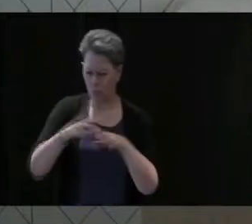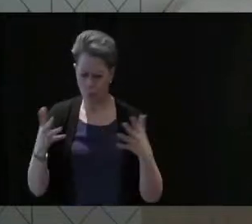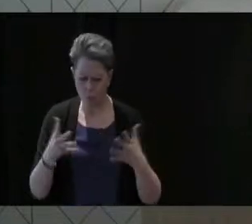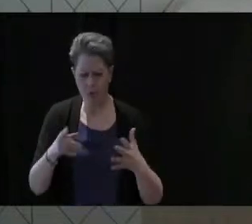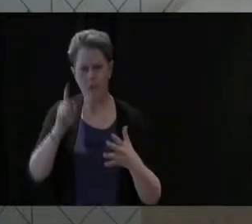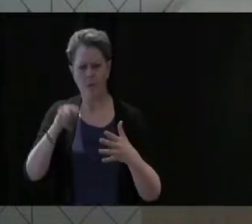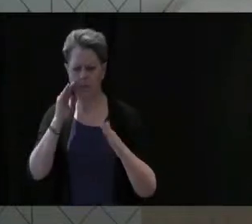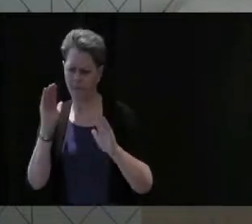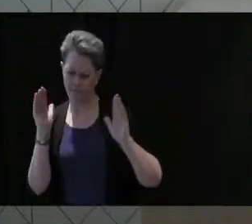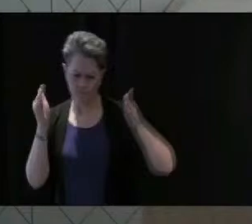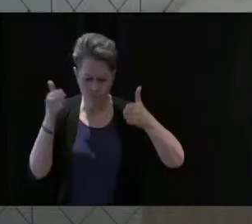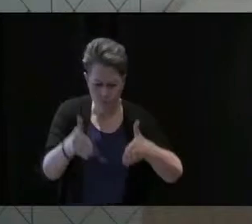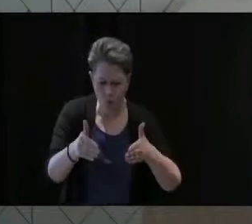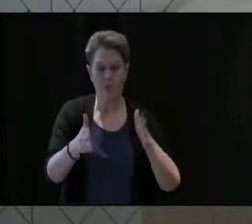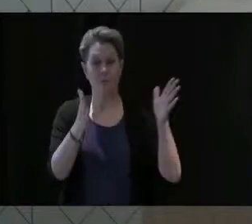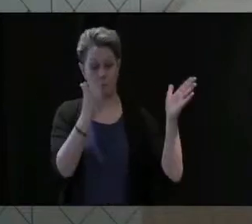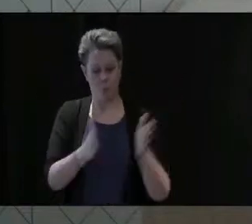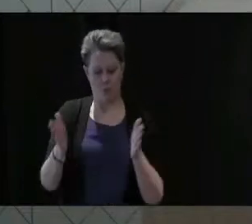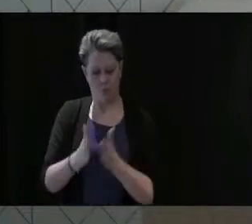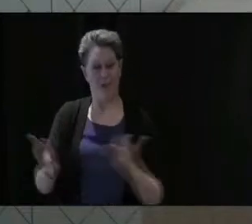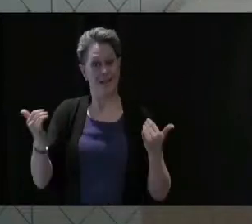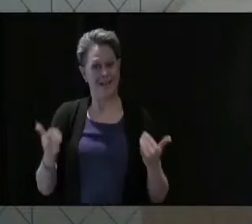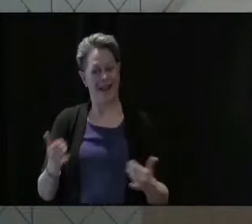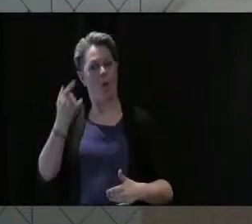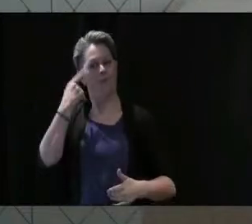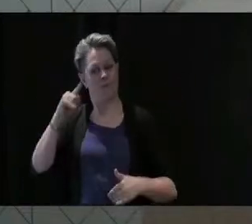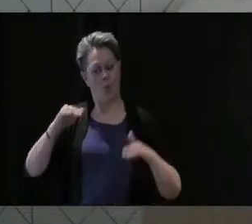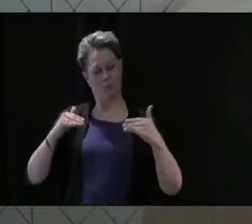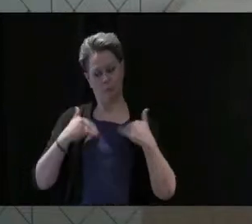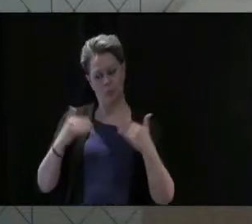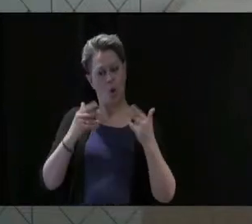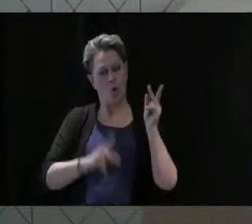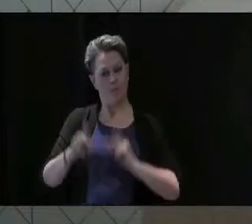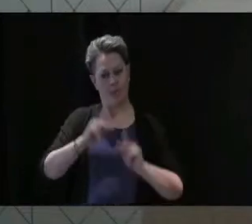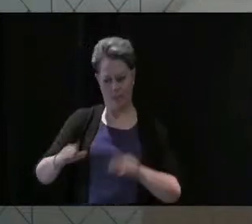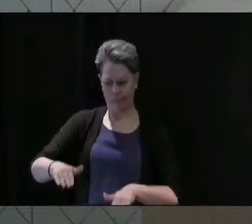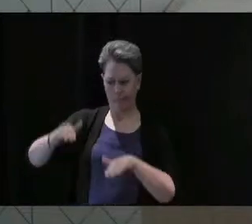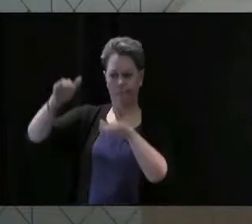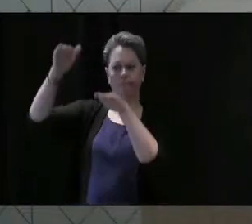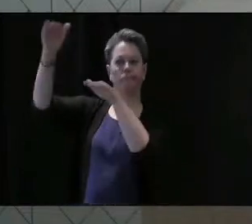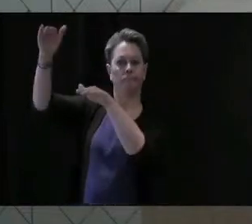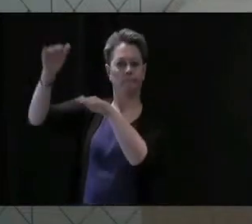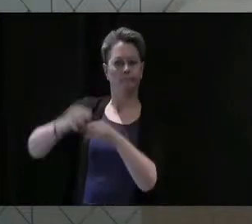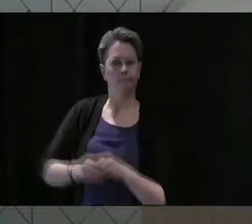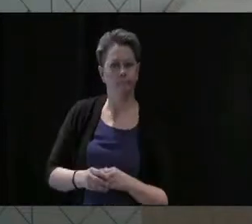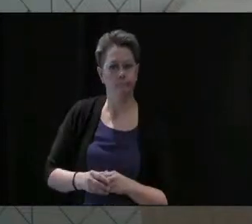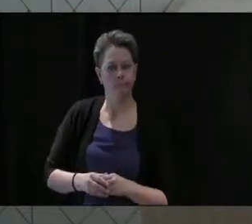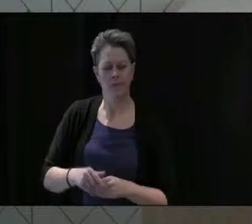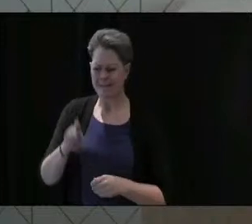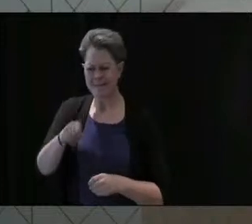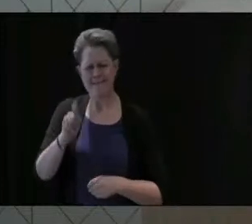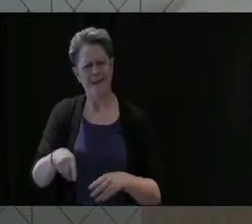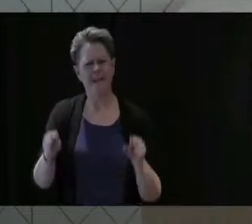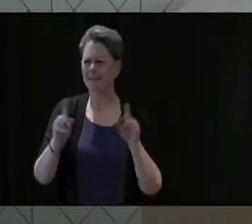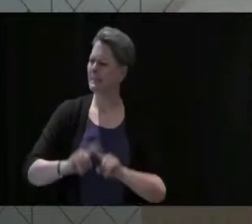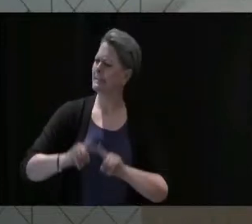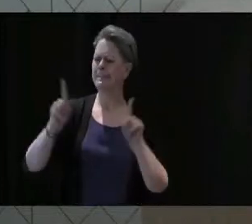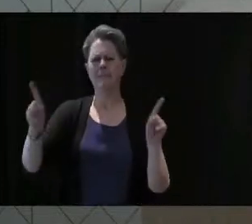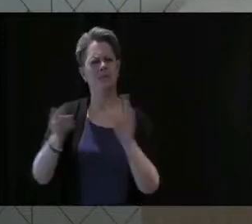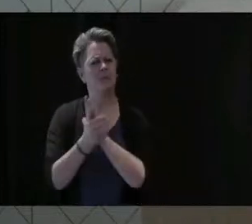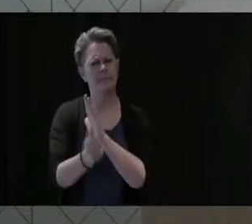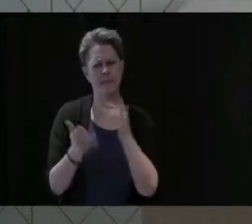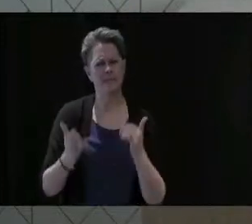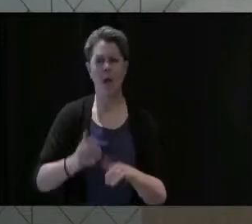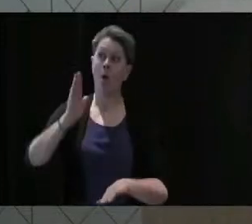the quality of the preparation we are giving our young people. They need higher caliber and different